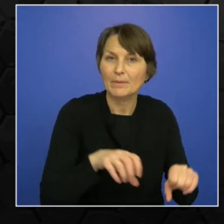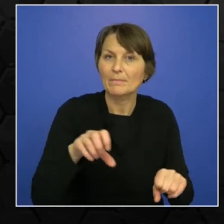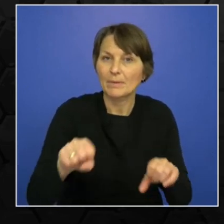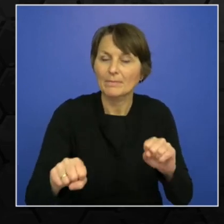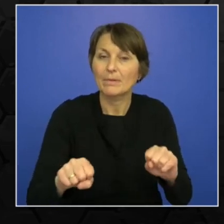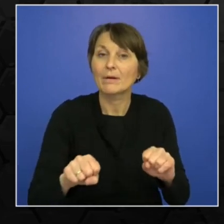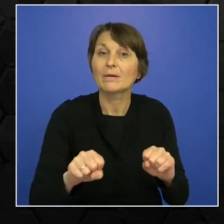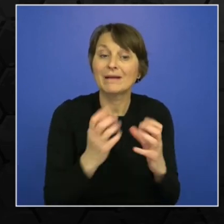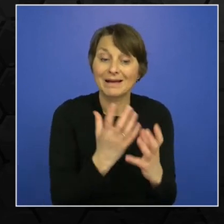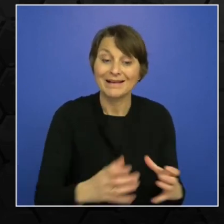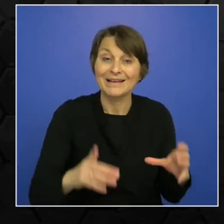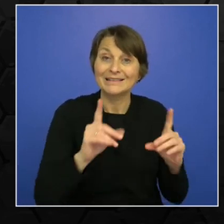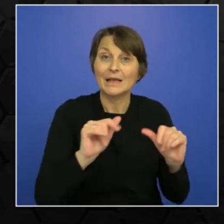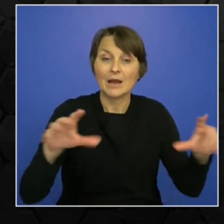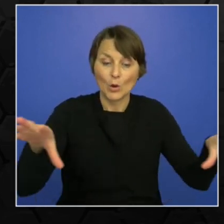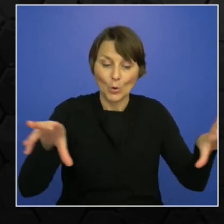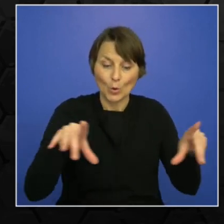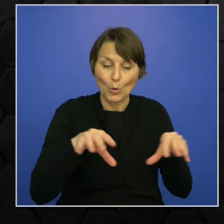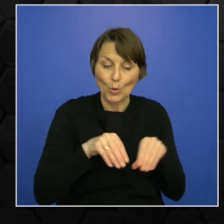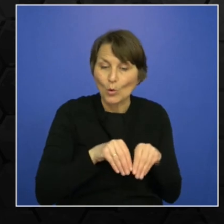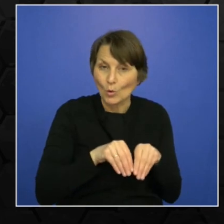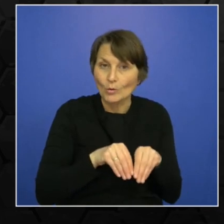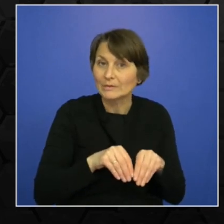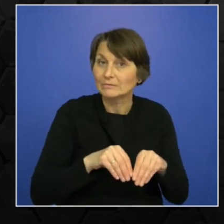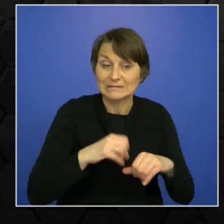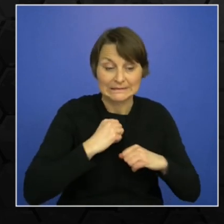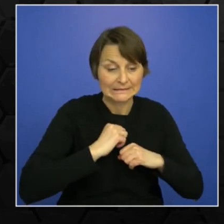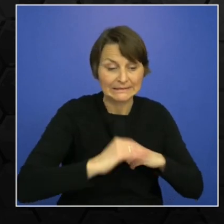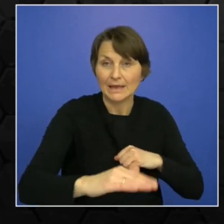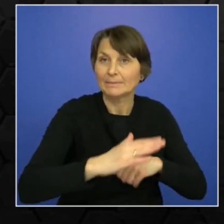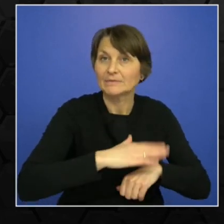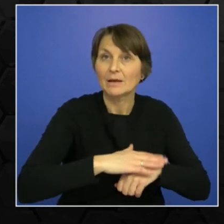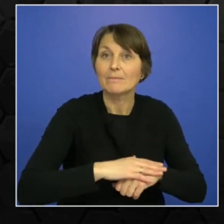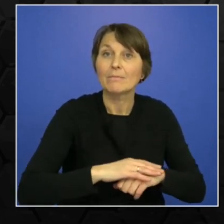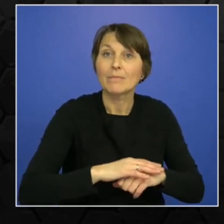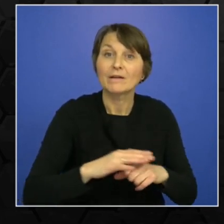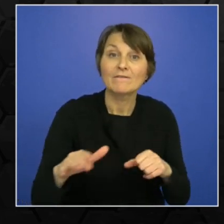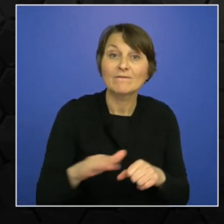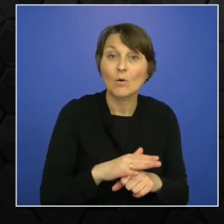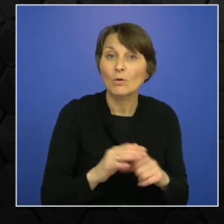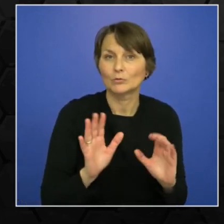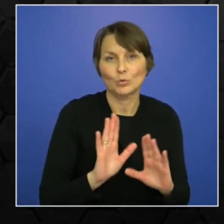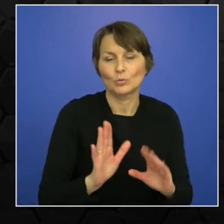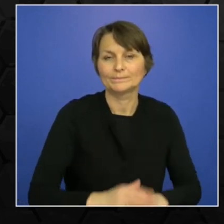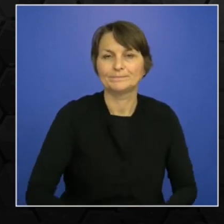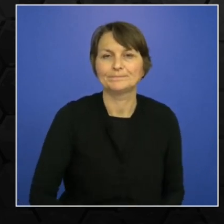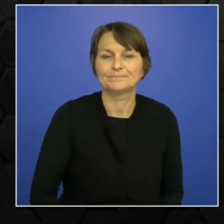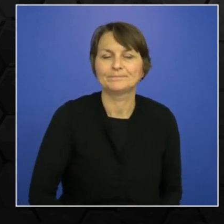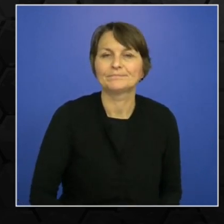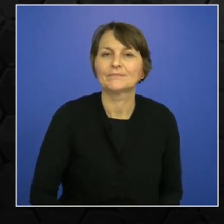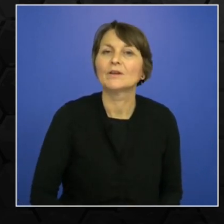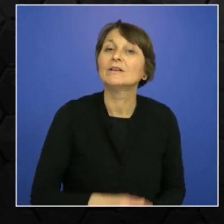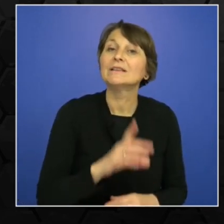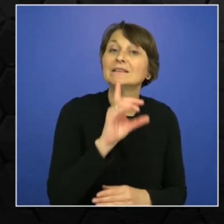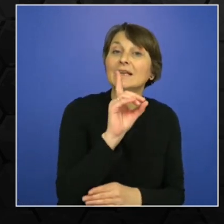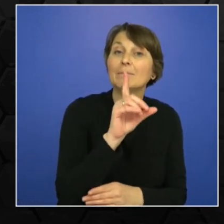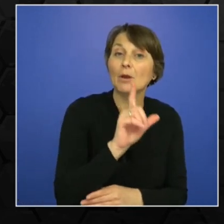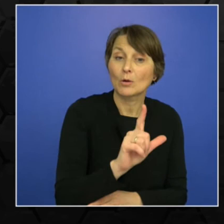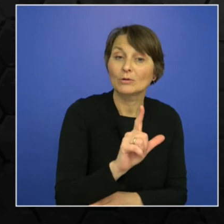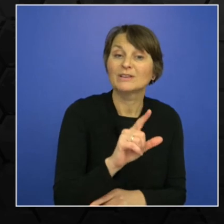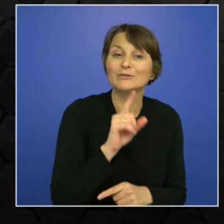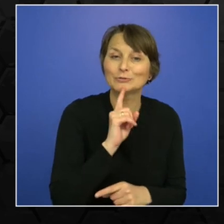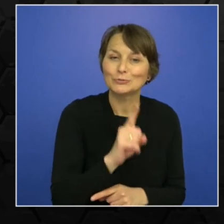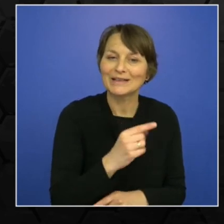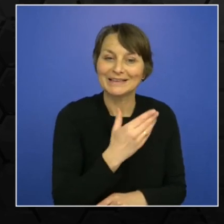not probably using it to the full extent. Deep learning is compute bound. This is my personal favorite.